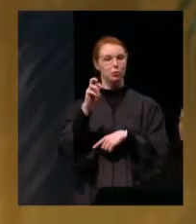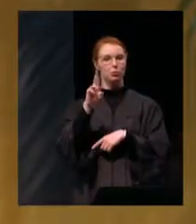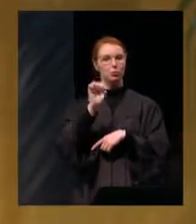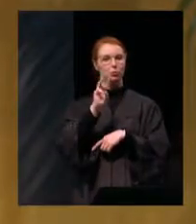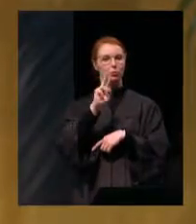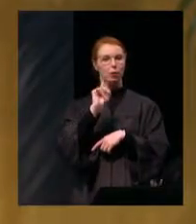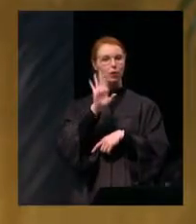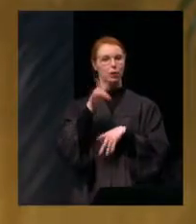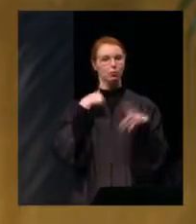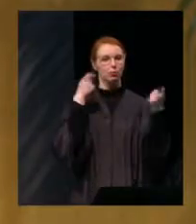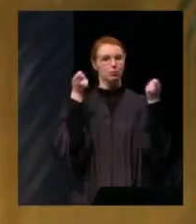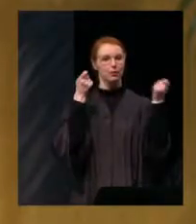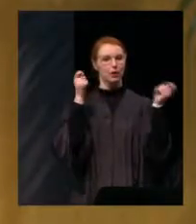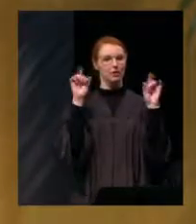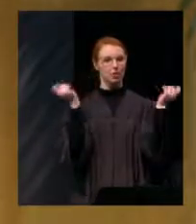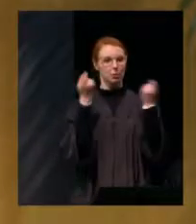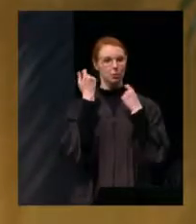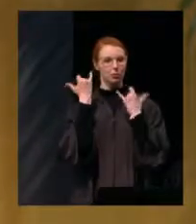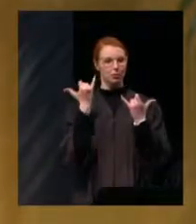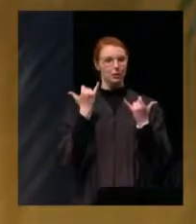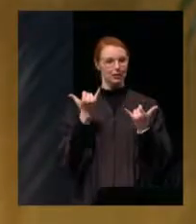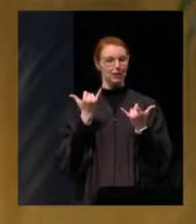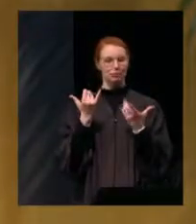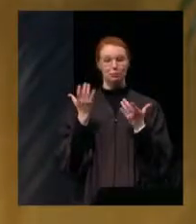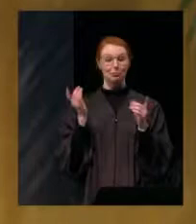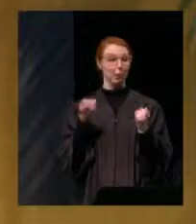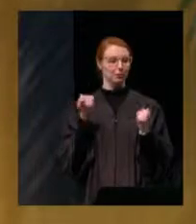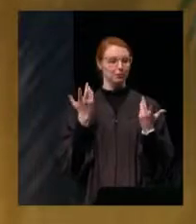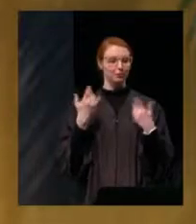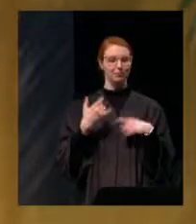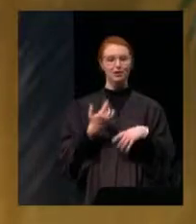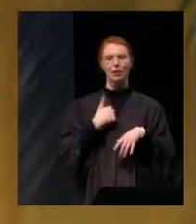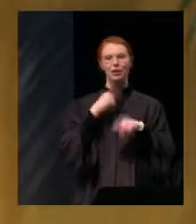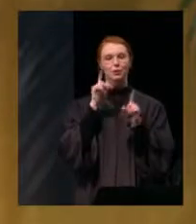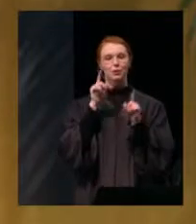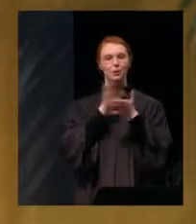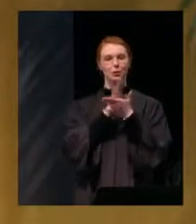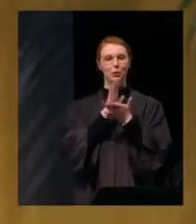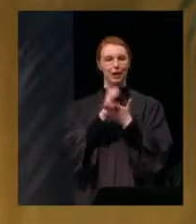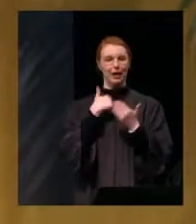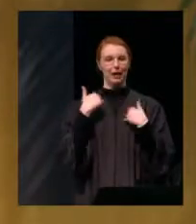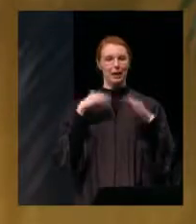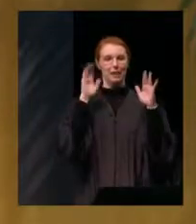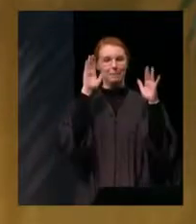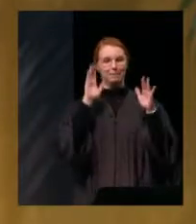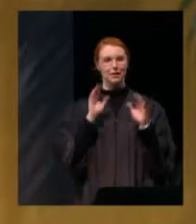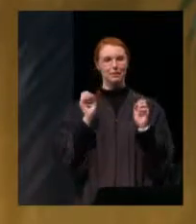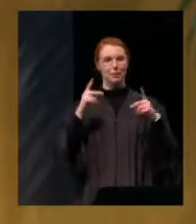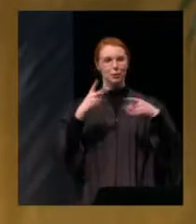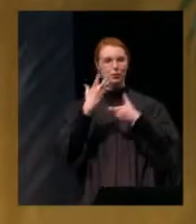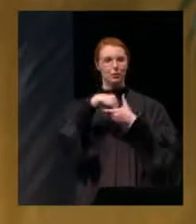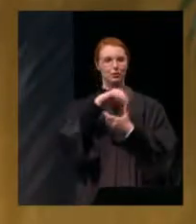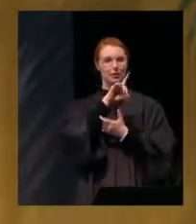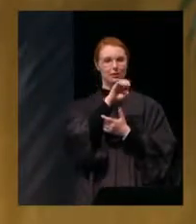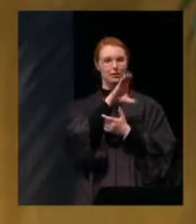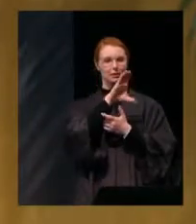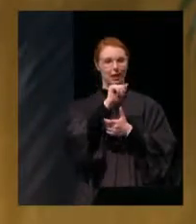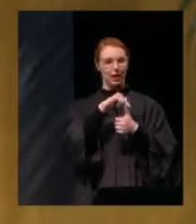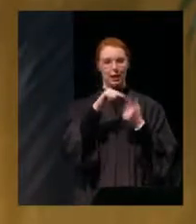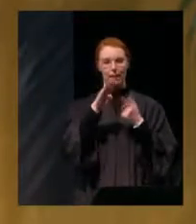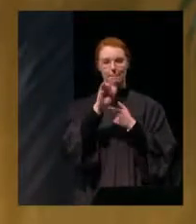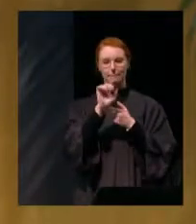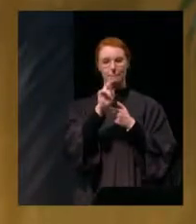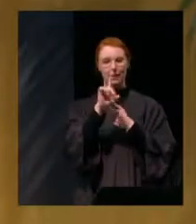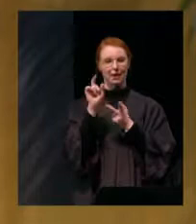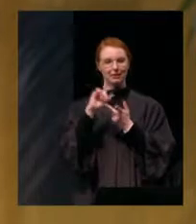today's celebration. While attending Fargo South, I had the amazing opportunity to be involved in DECA, band, tennis,